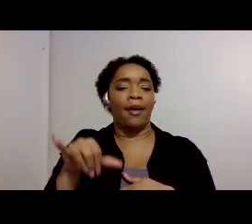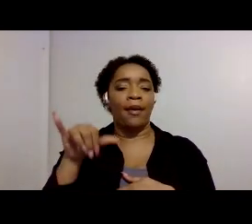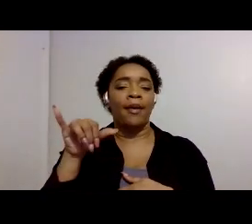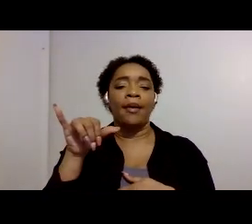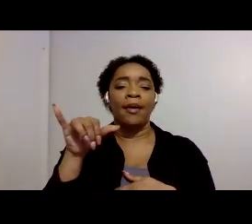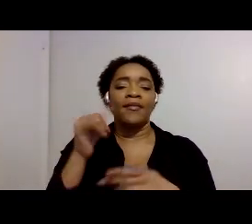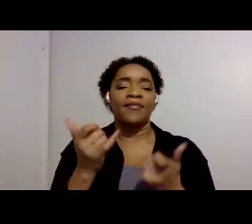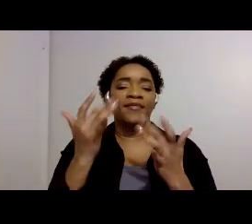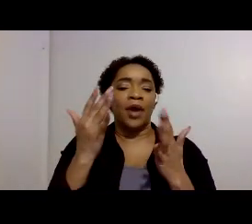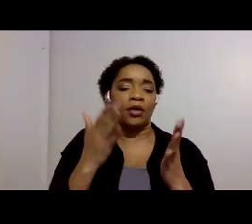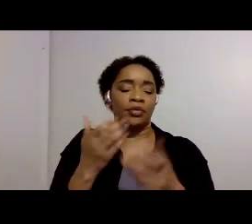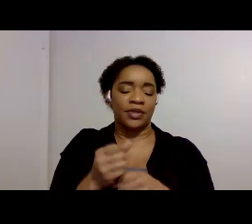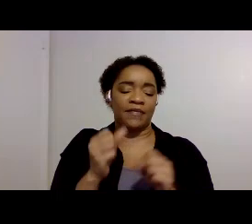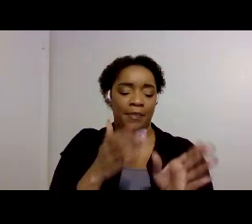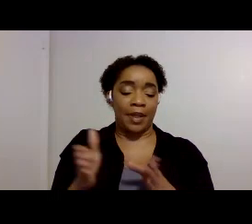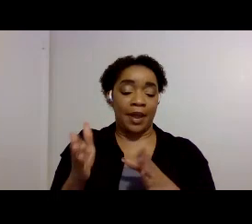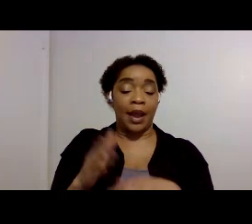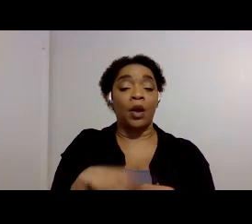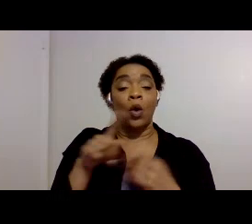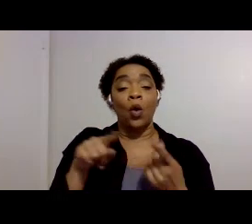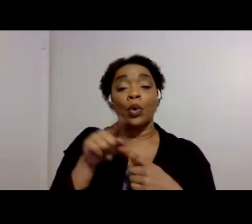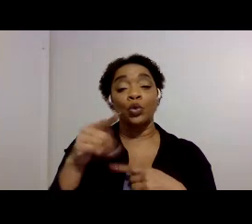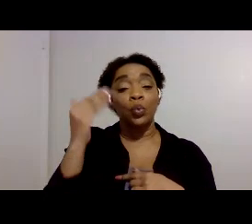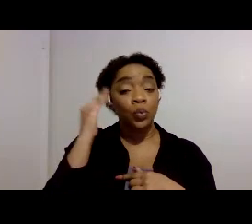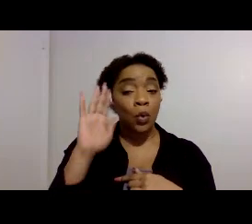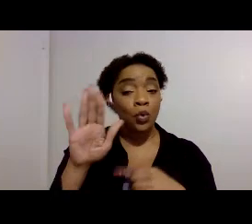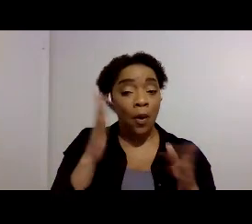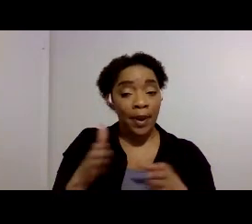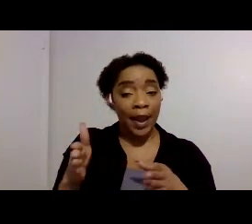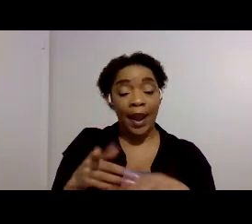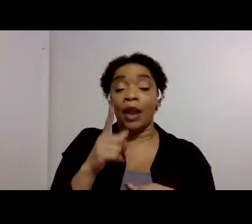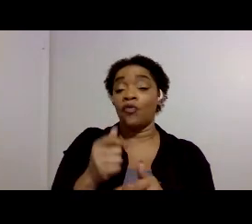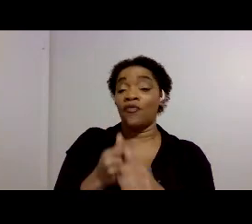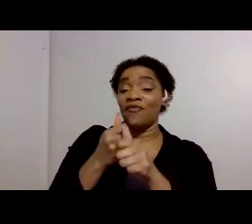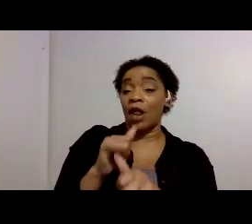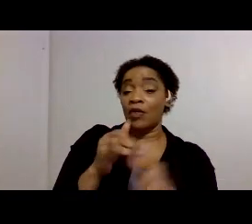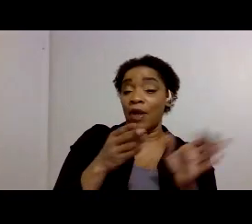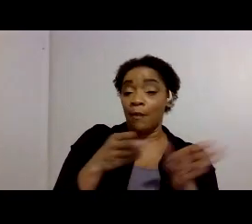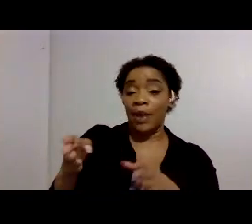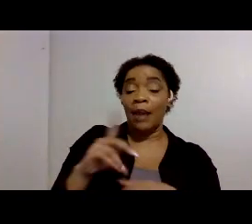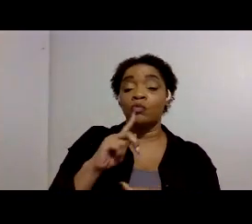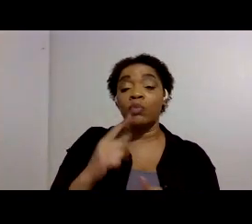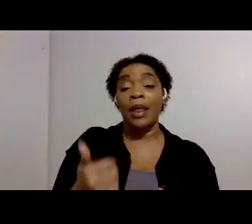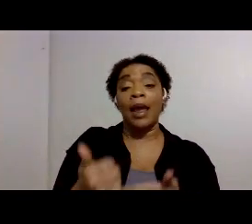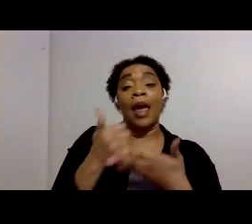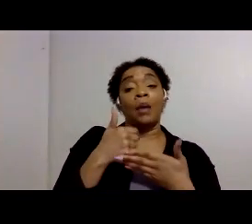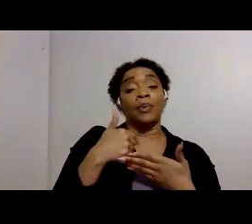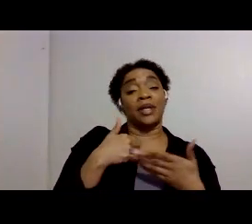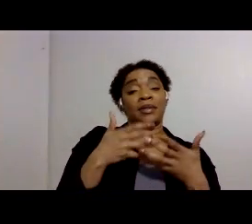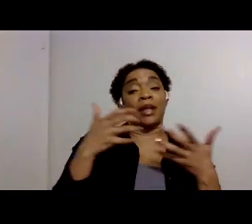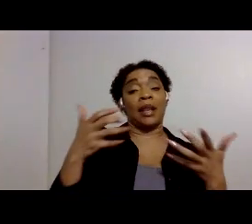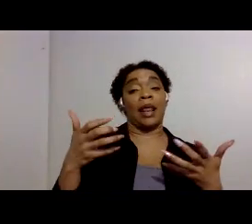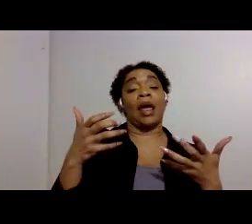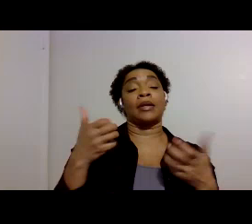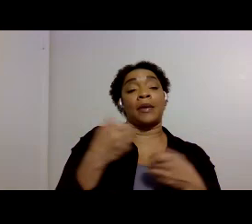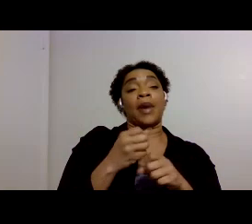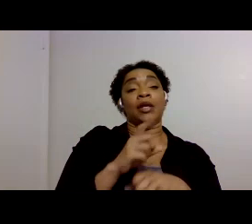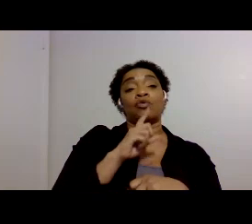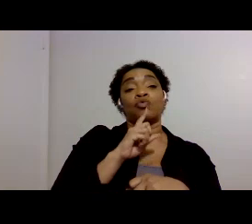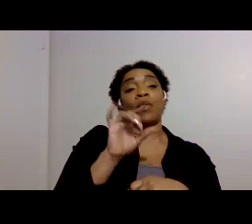it, it helps us tremendously from not having a bad situation or making a bad situation